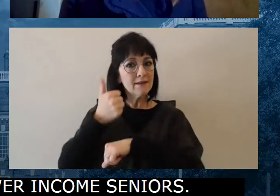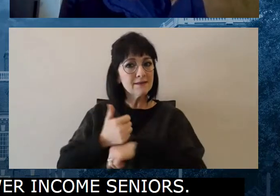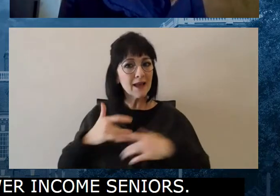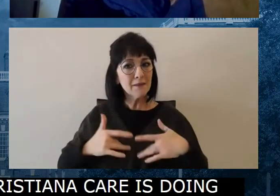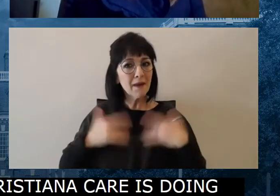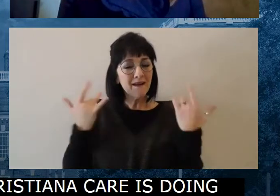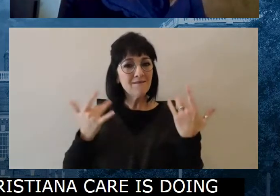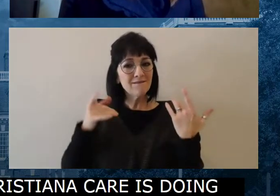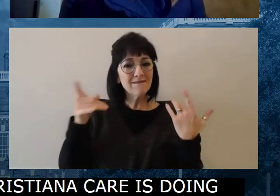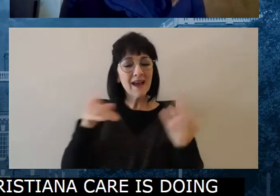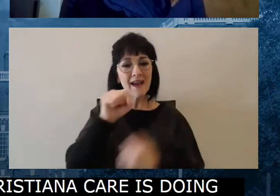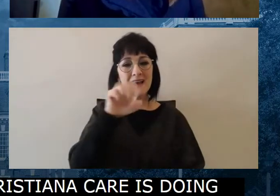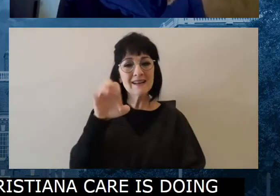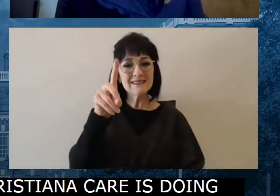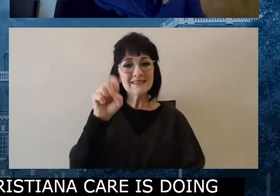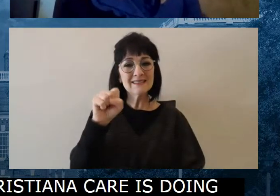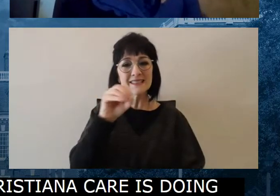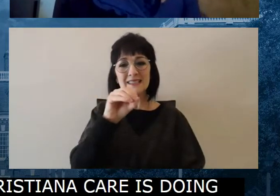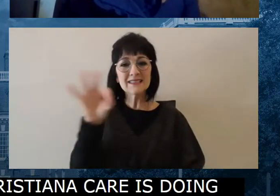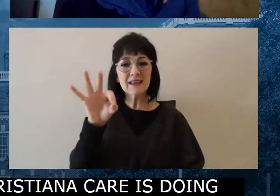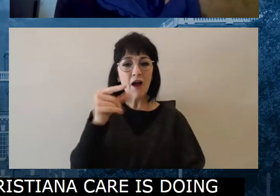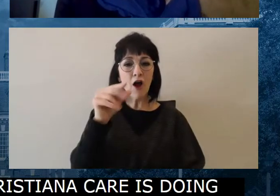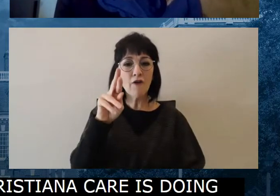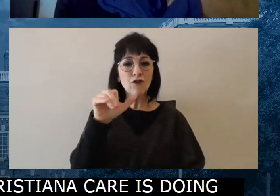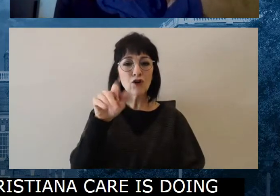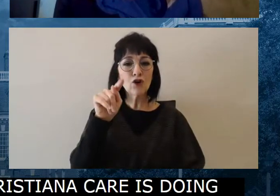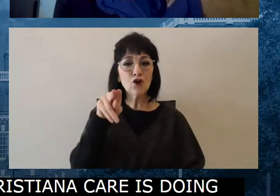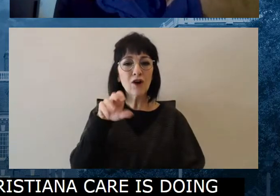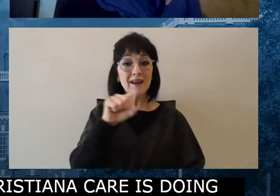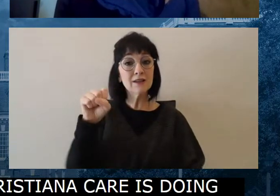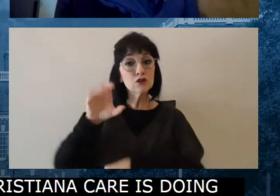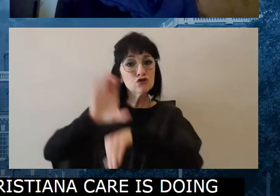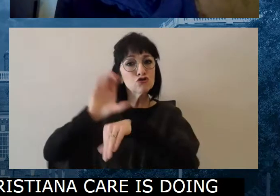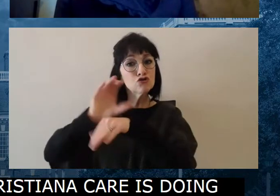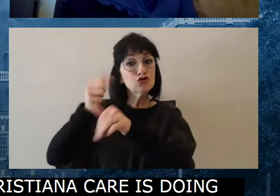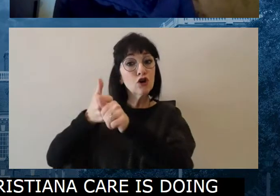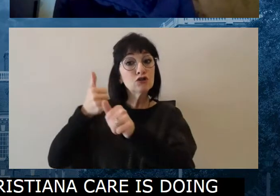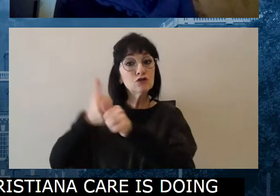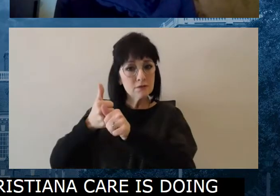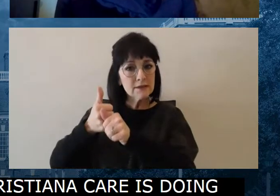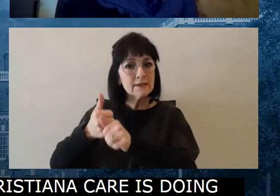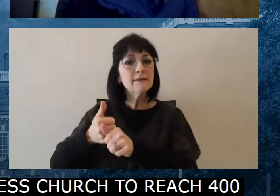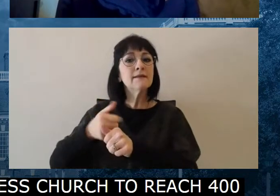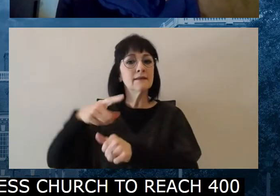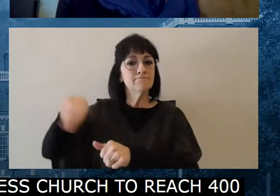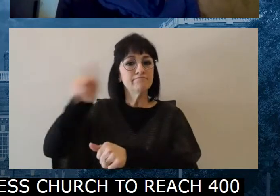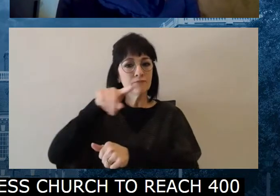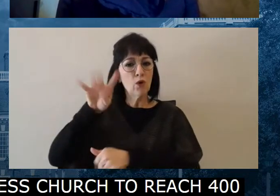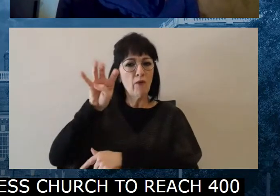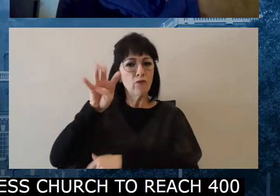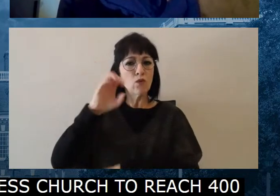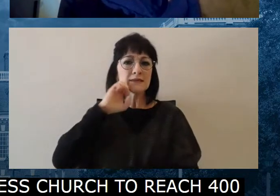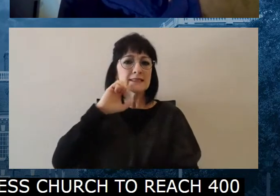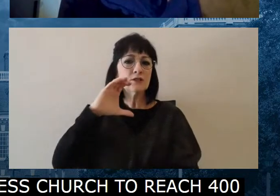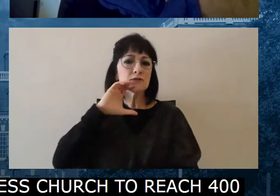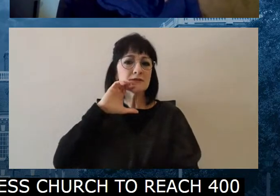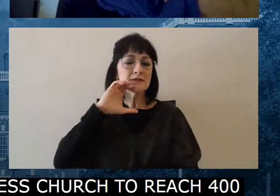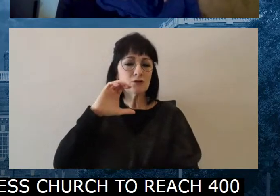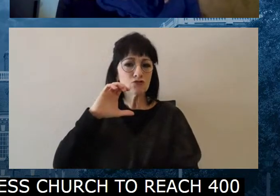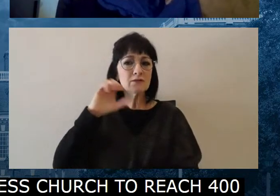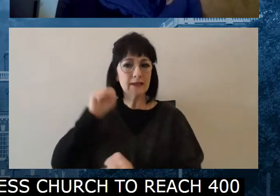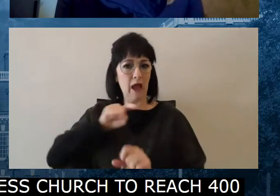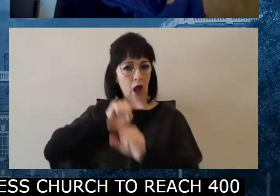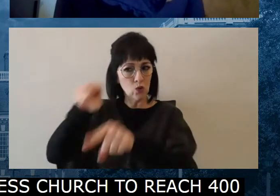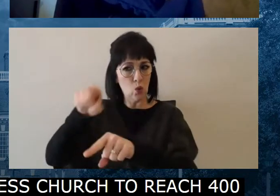reach 400 or so senior citizens that are members of that church. So we're excited about